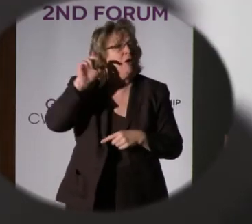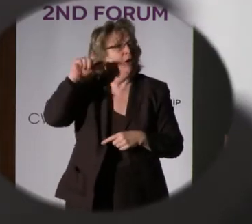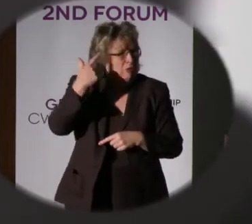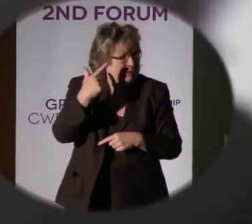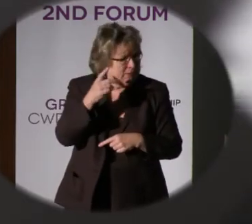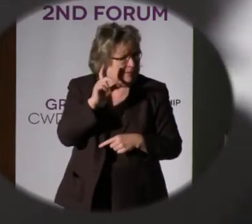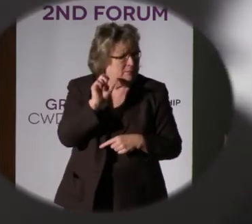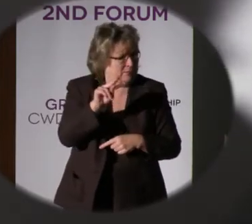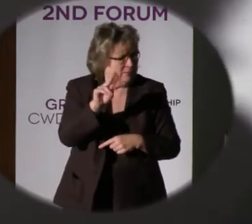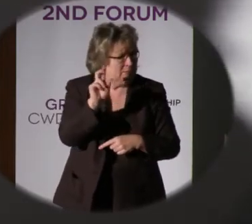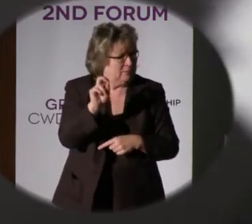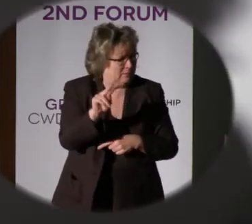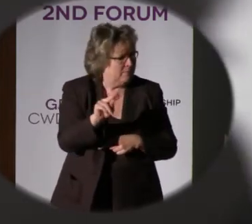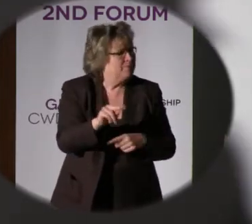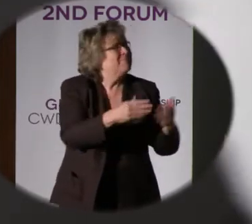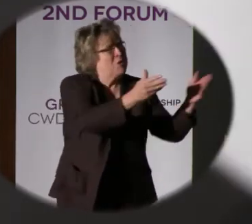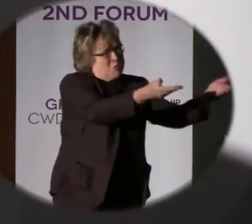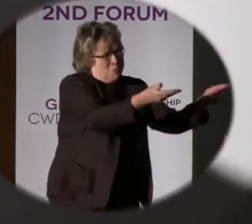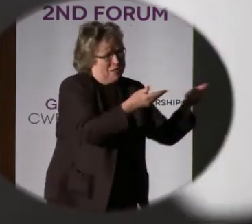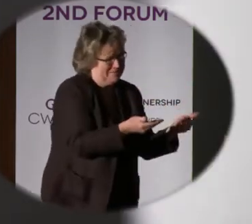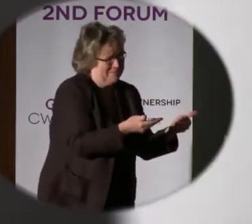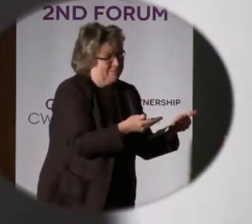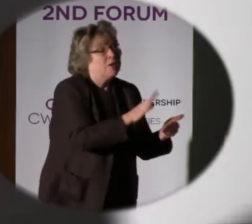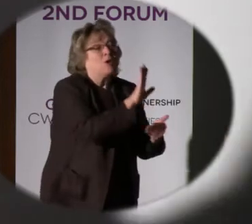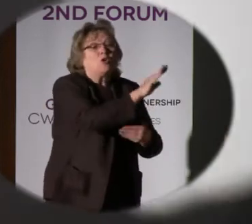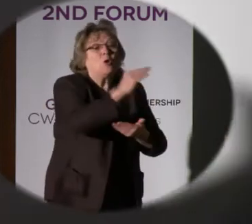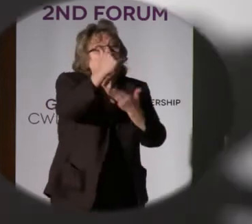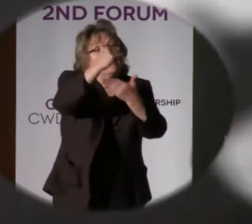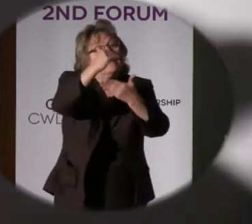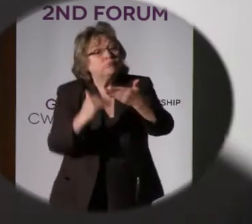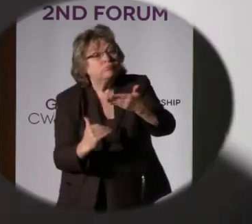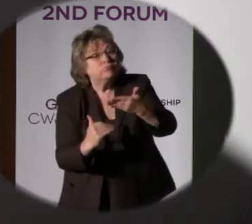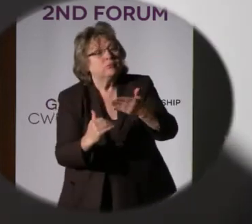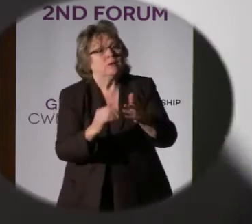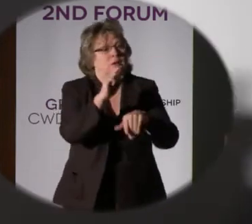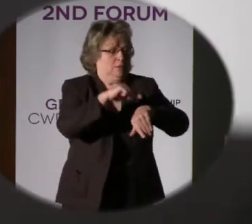Welcome, Professor Groce. You will have a little over an hour.